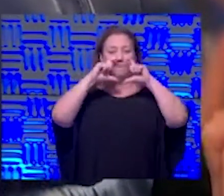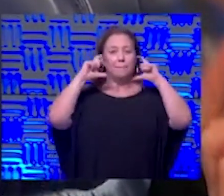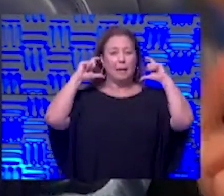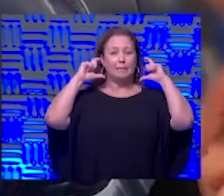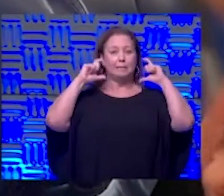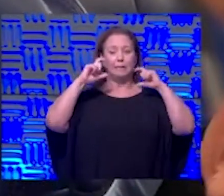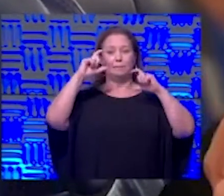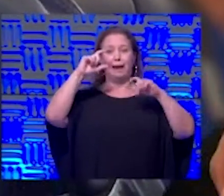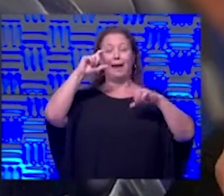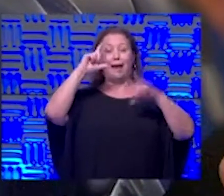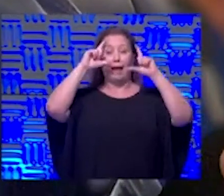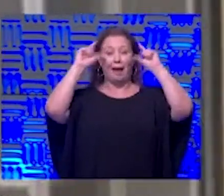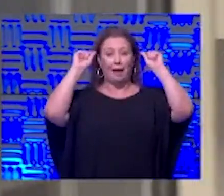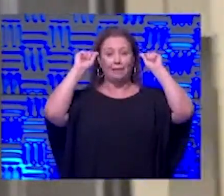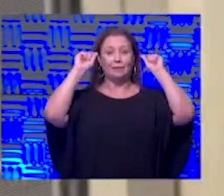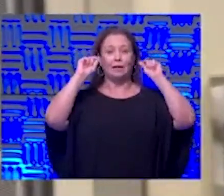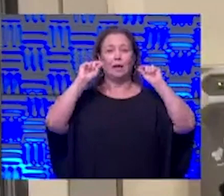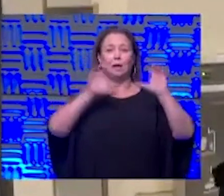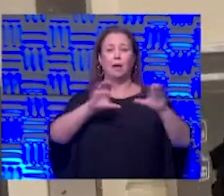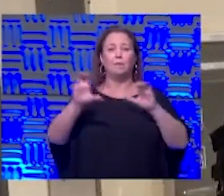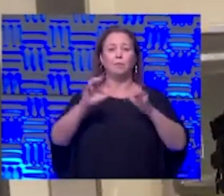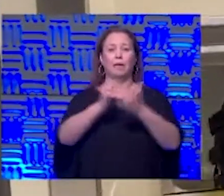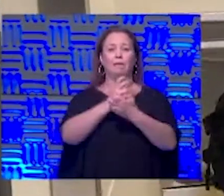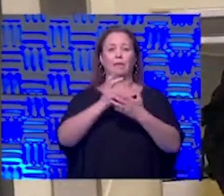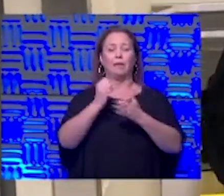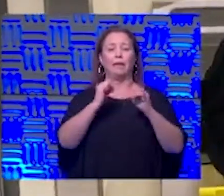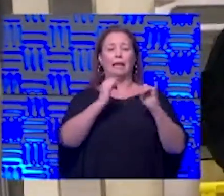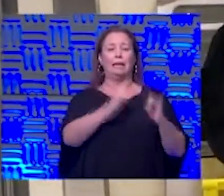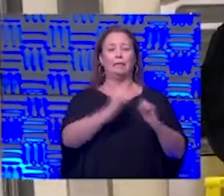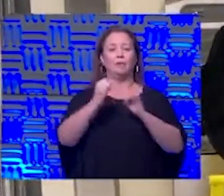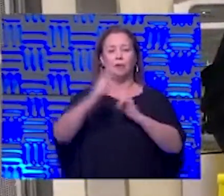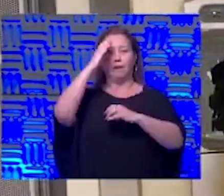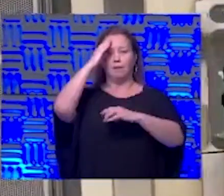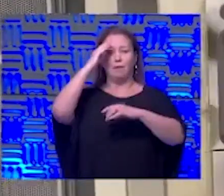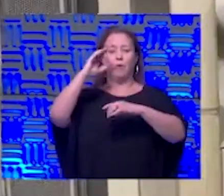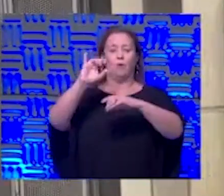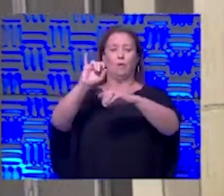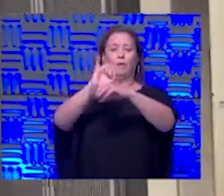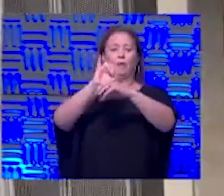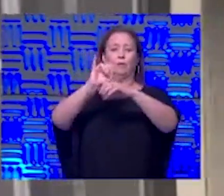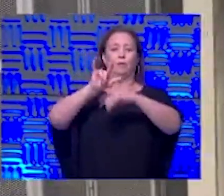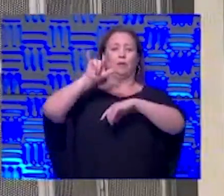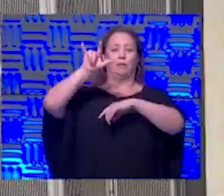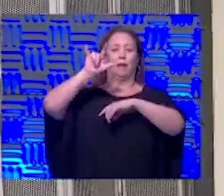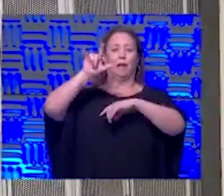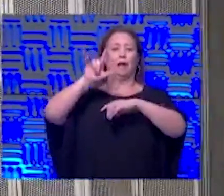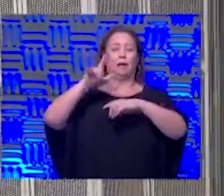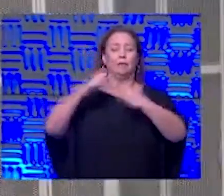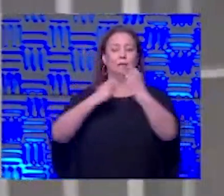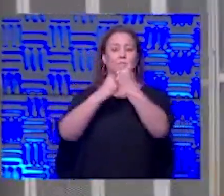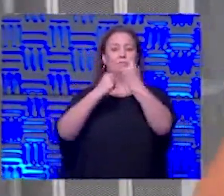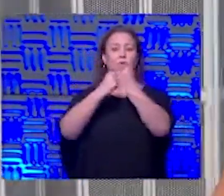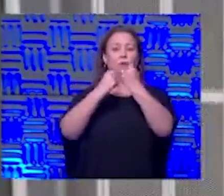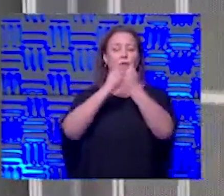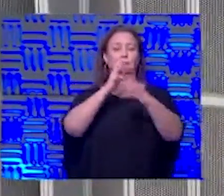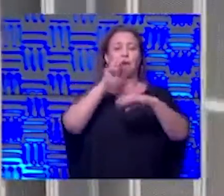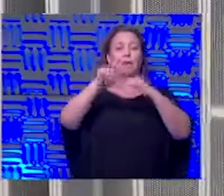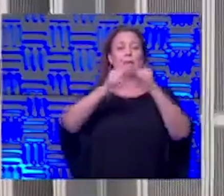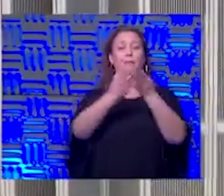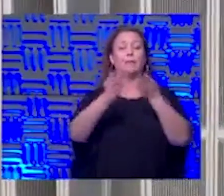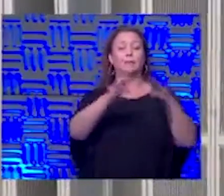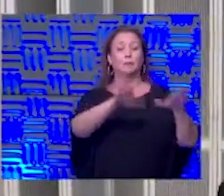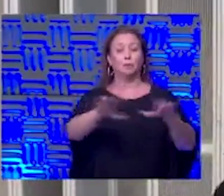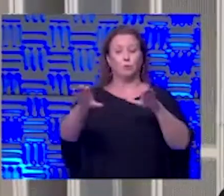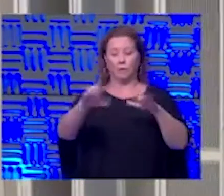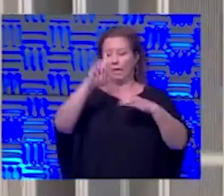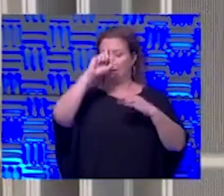eye protection. I'm doing all those things individually. I know that the industry has promoted and talked about things they are doing. I think